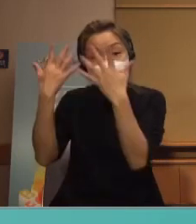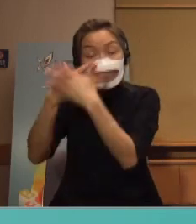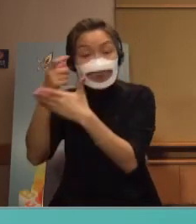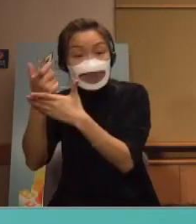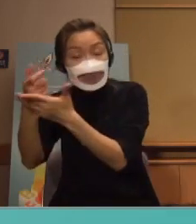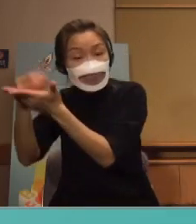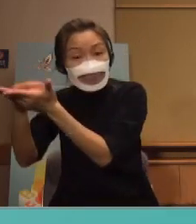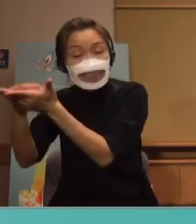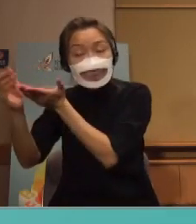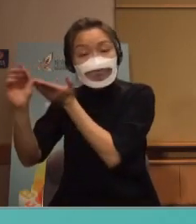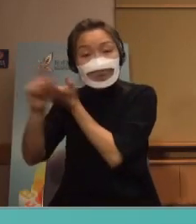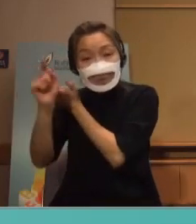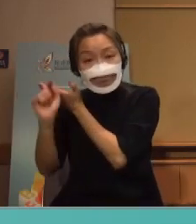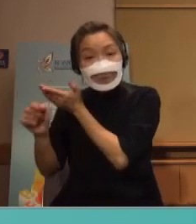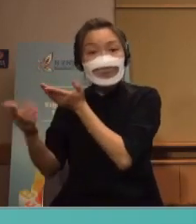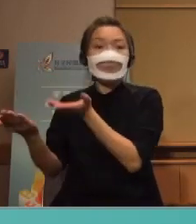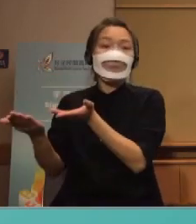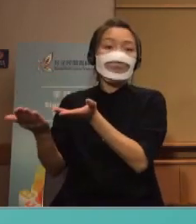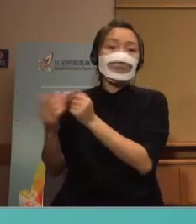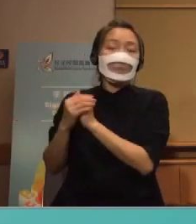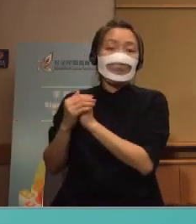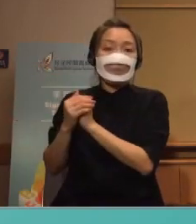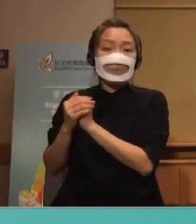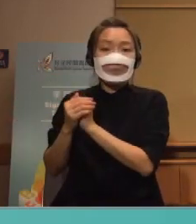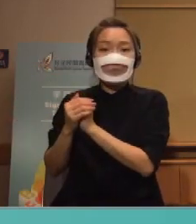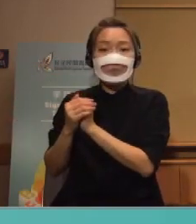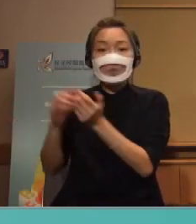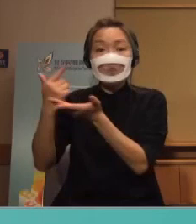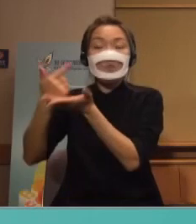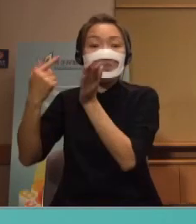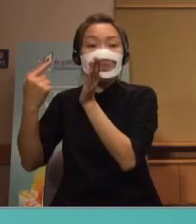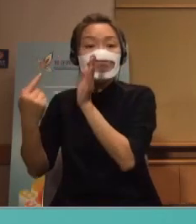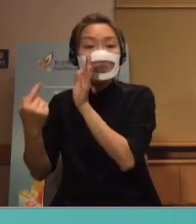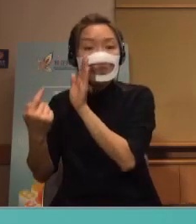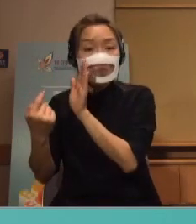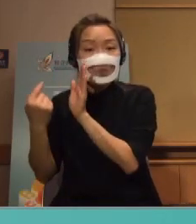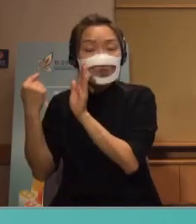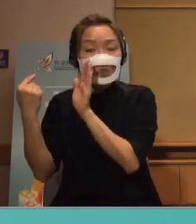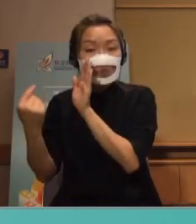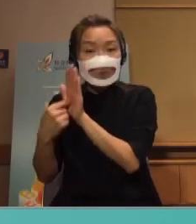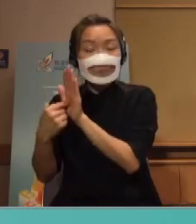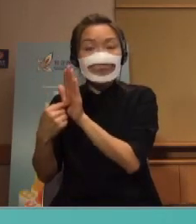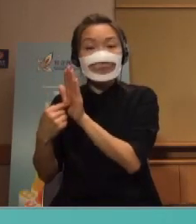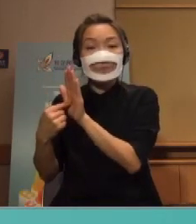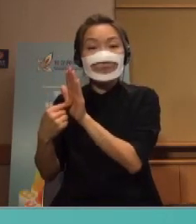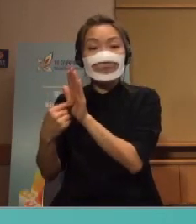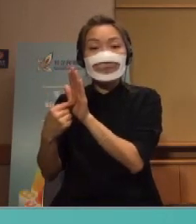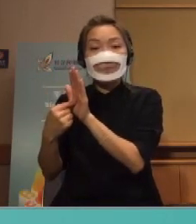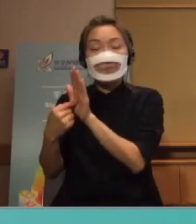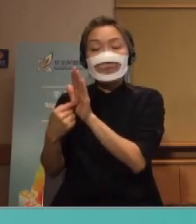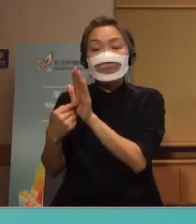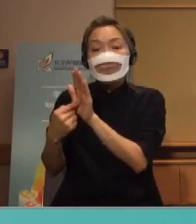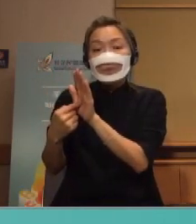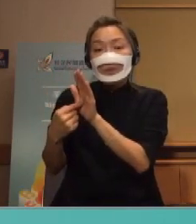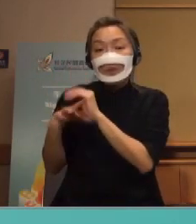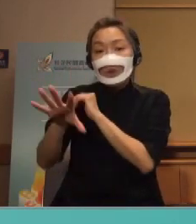then they normally, because the point is if they get it quick, they can make money fast. So they don't really need to worry about like the UI too